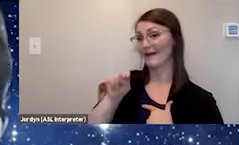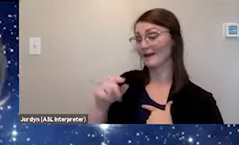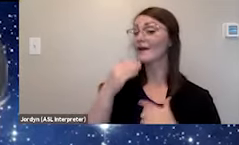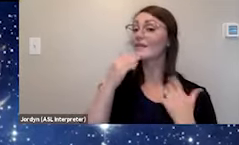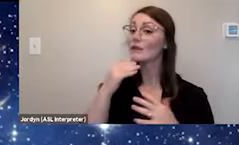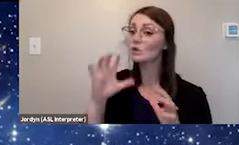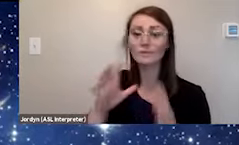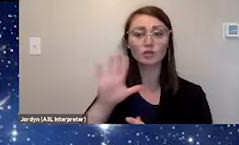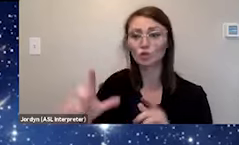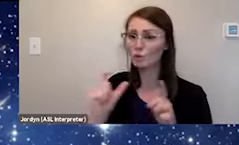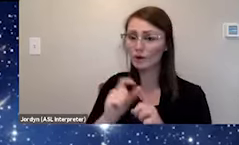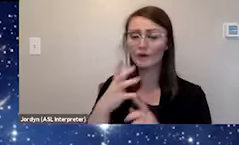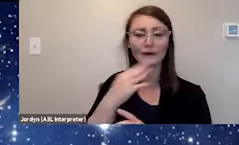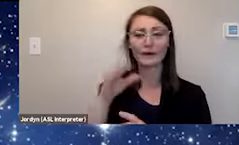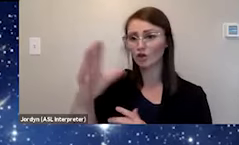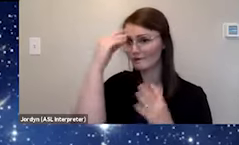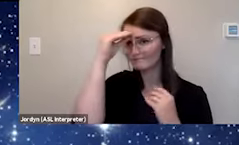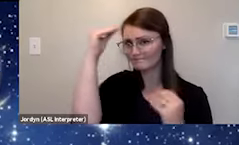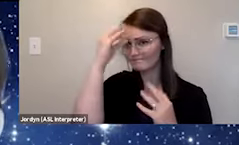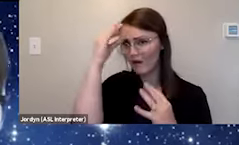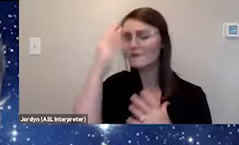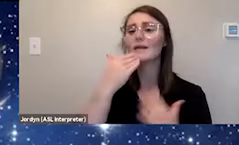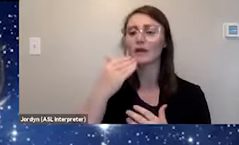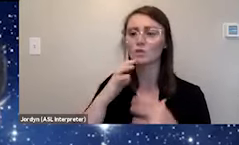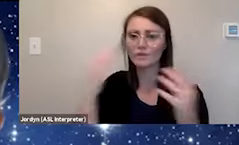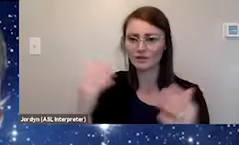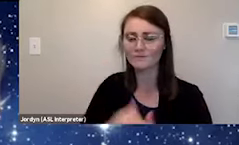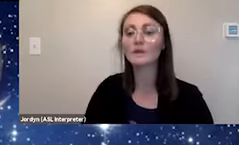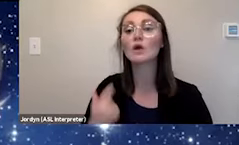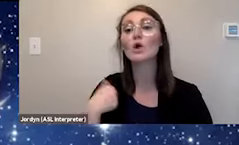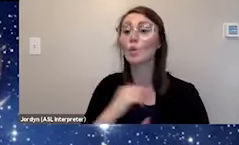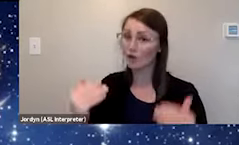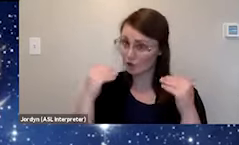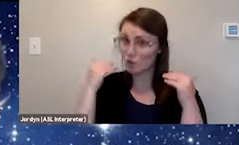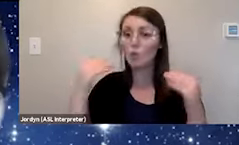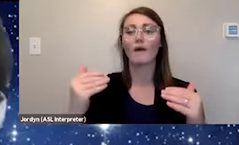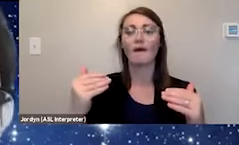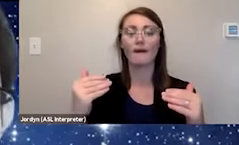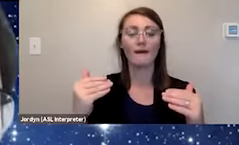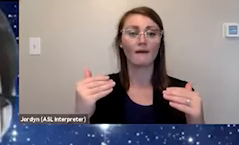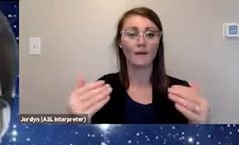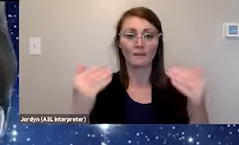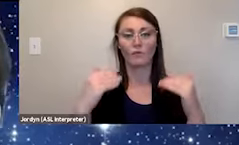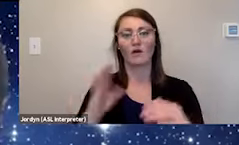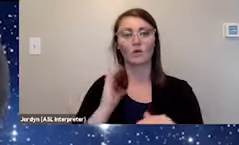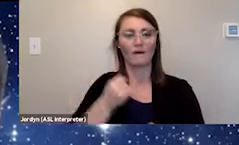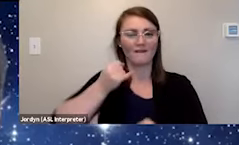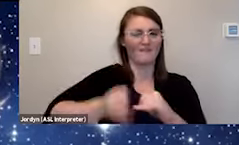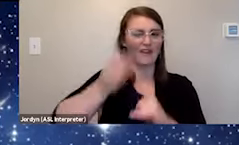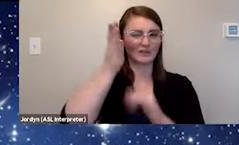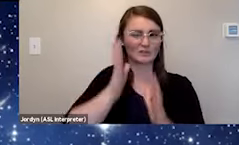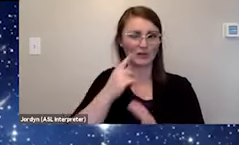you for your words and your insight. We are going to go ahead and move on to our final speaker of the morning